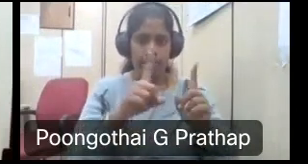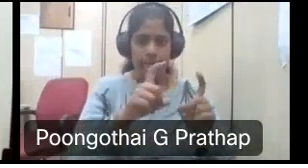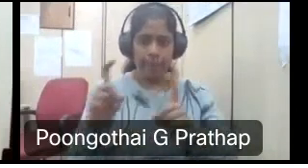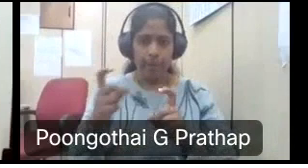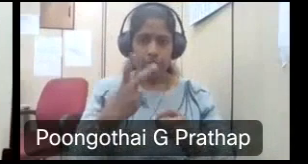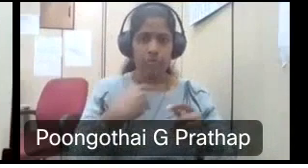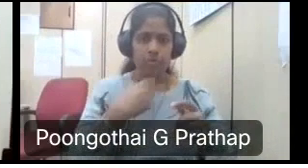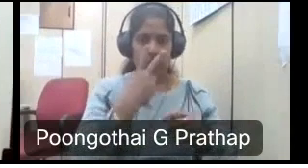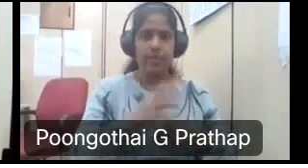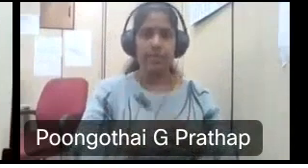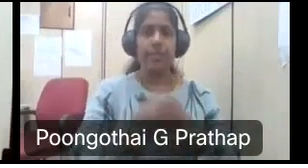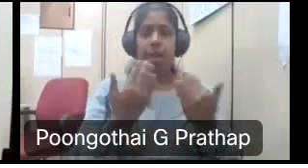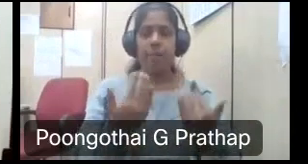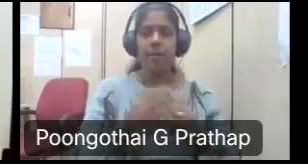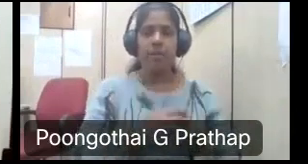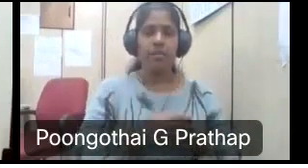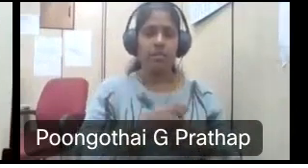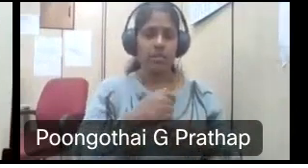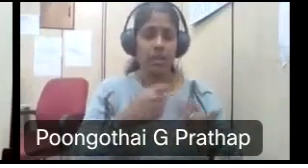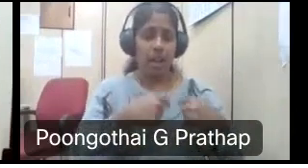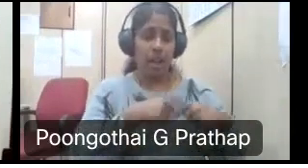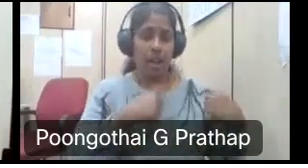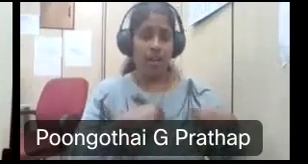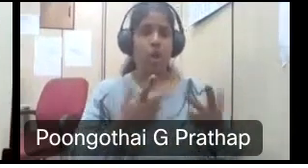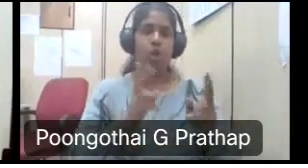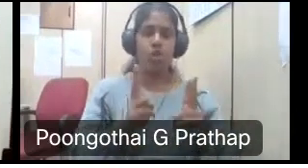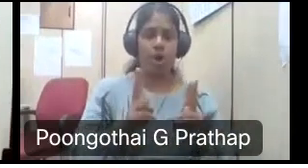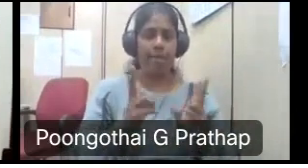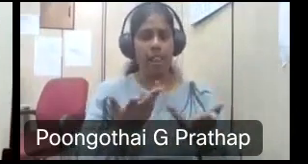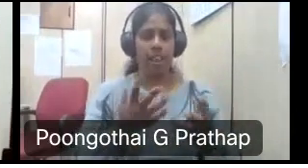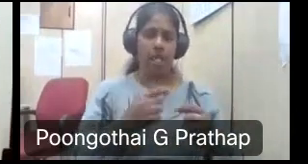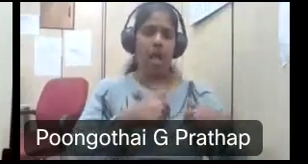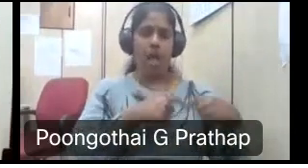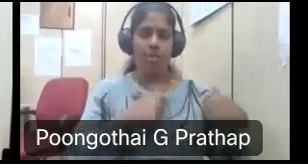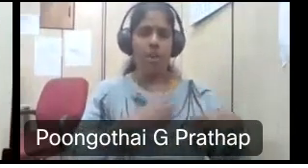formed. So this is a normal heart, and